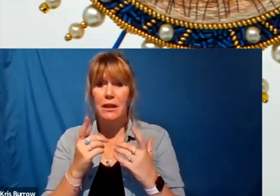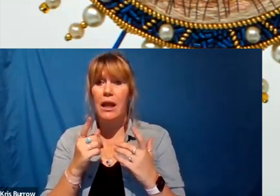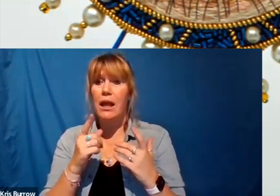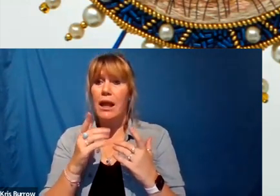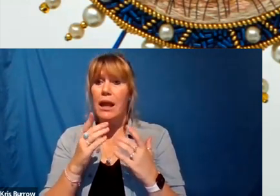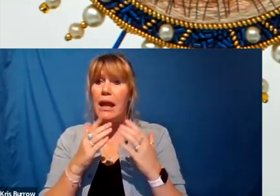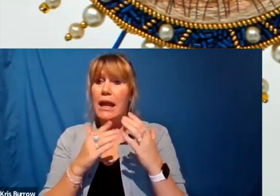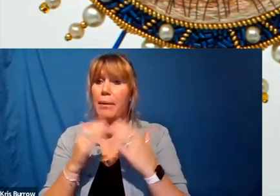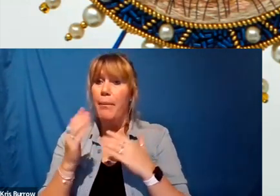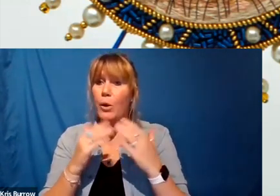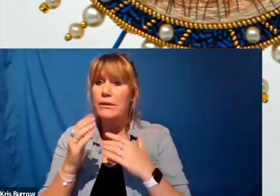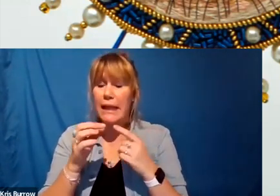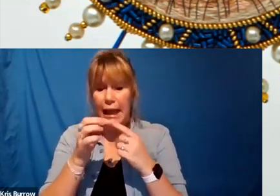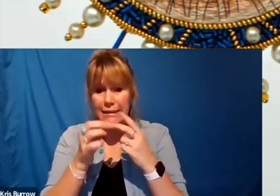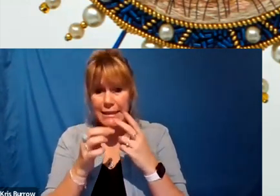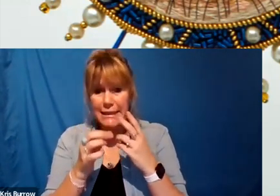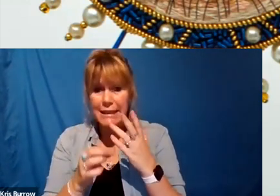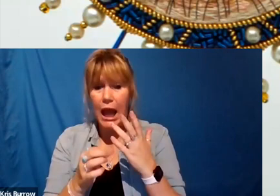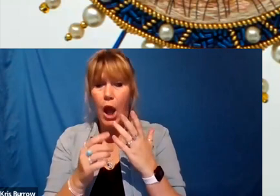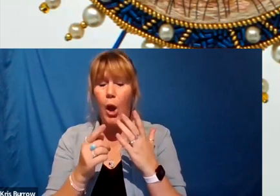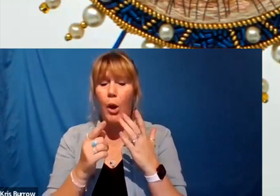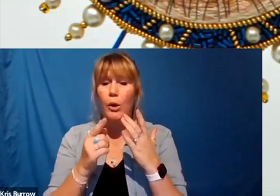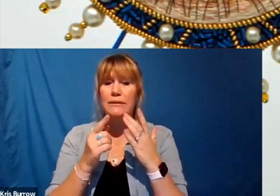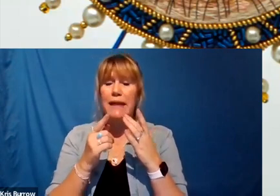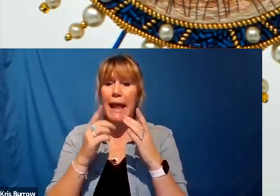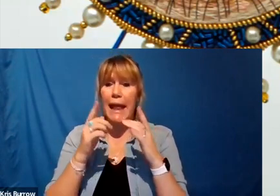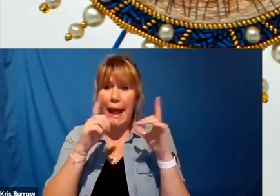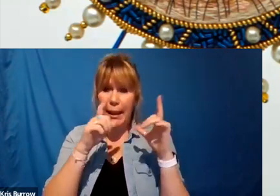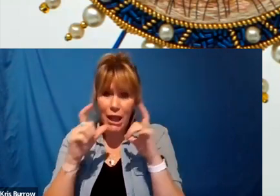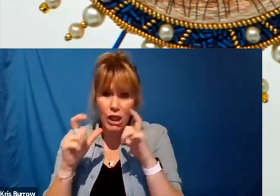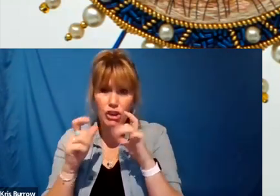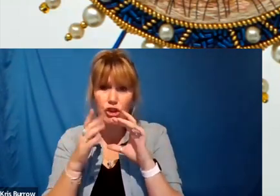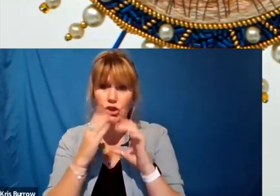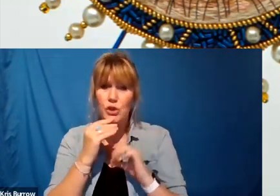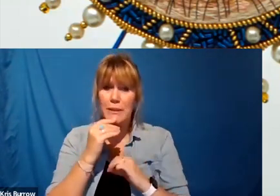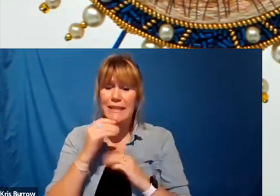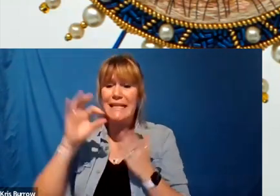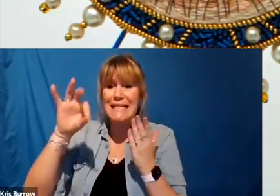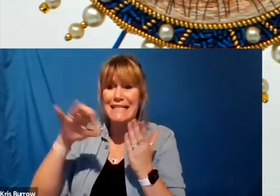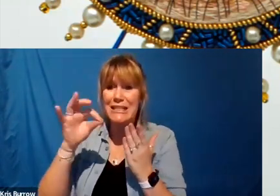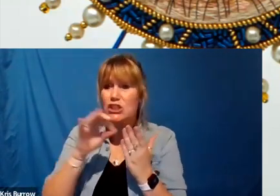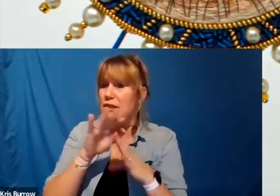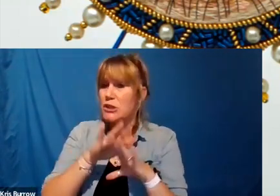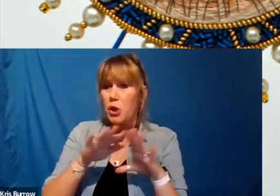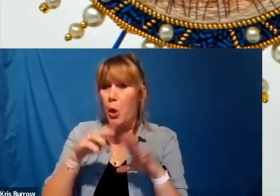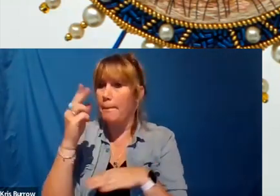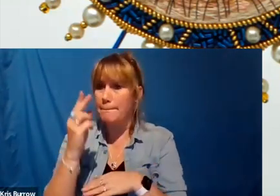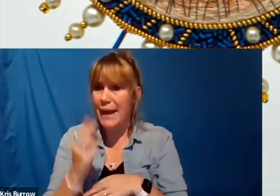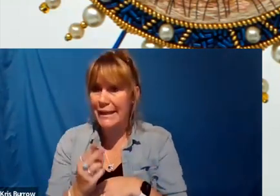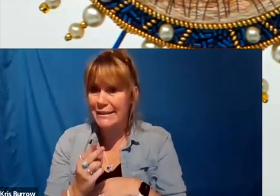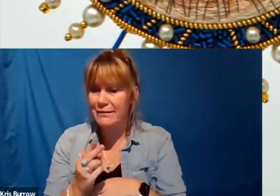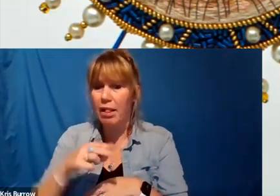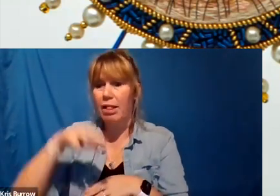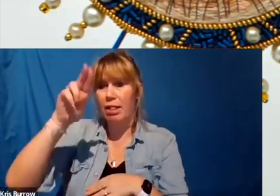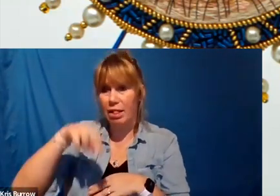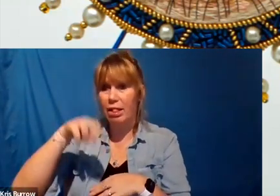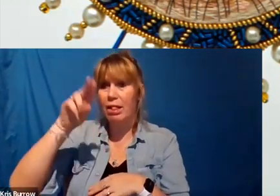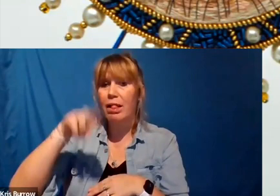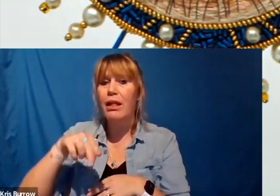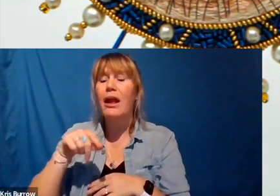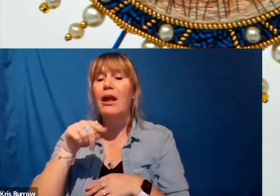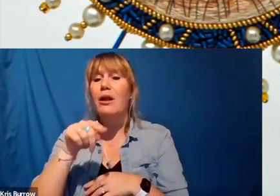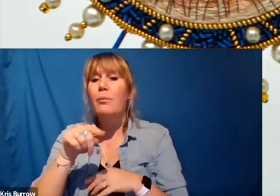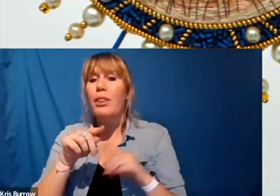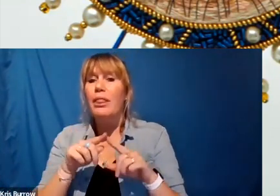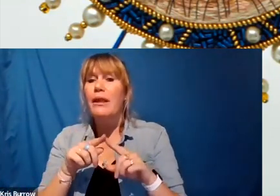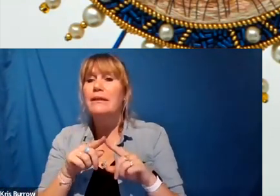a detailed image using stitches rather than paint, and also stump work. Which is a type of